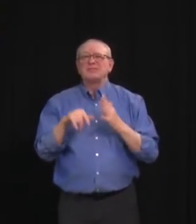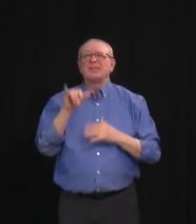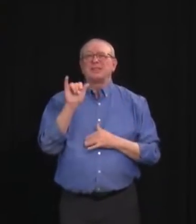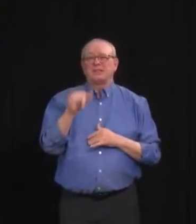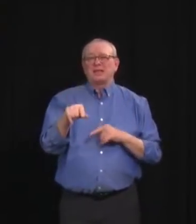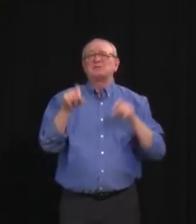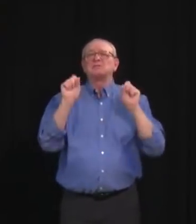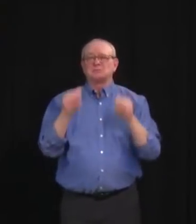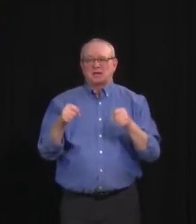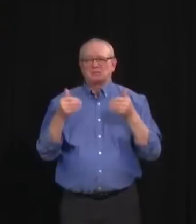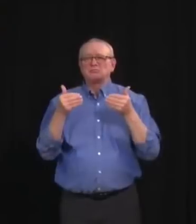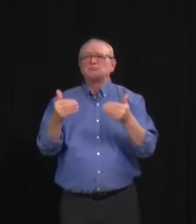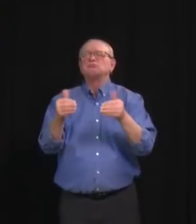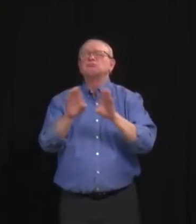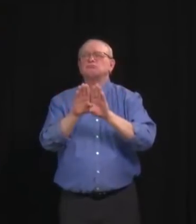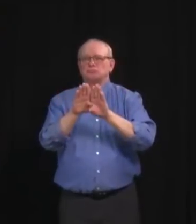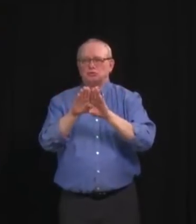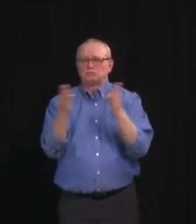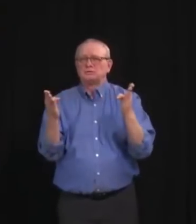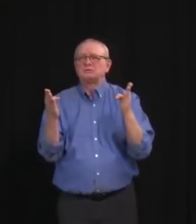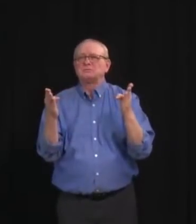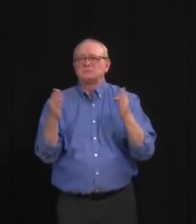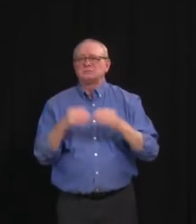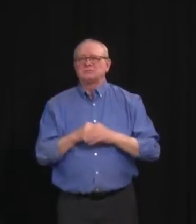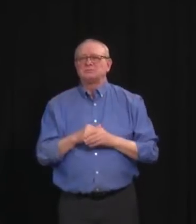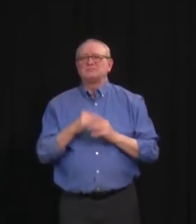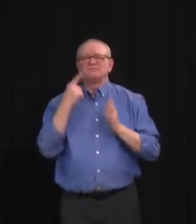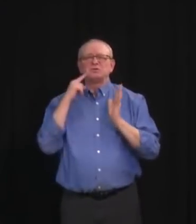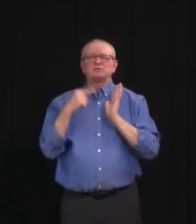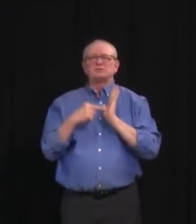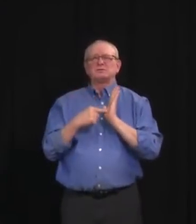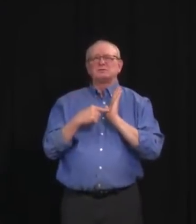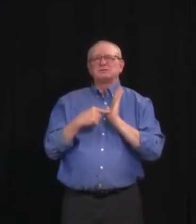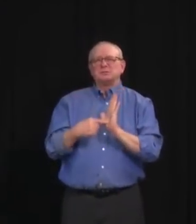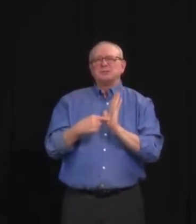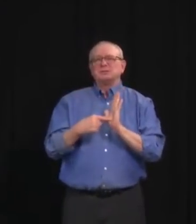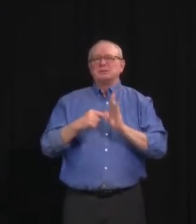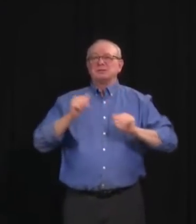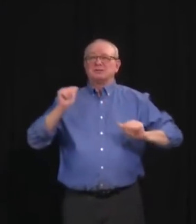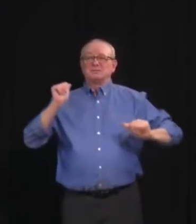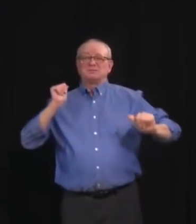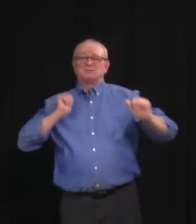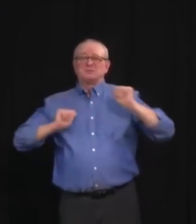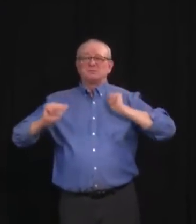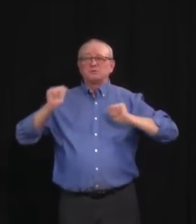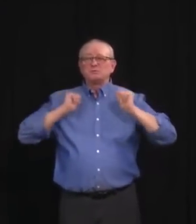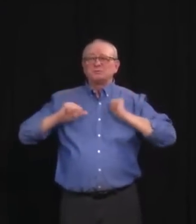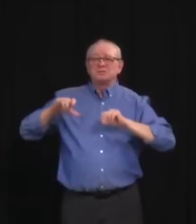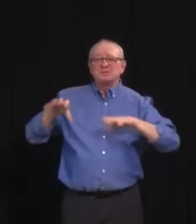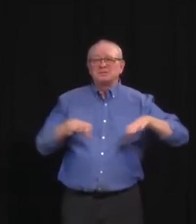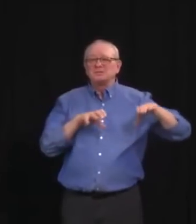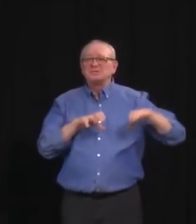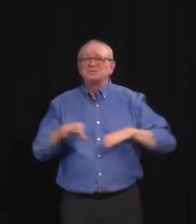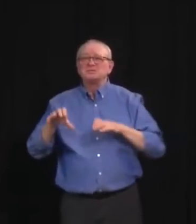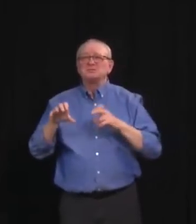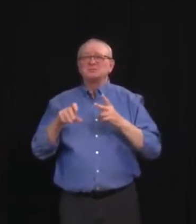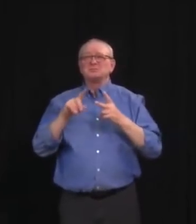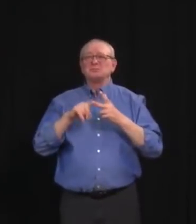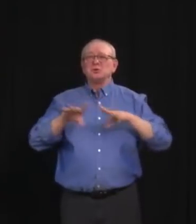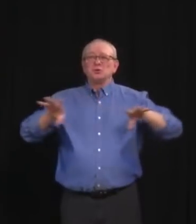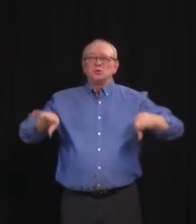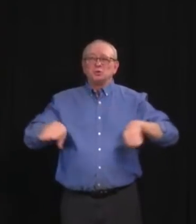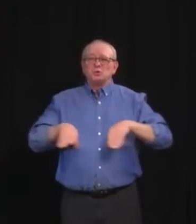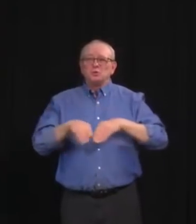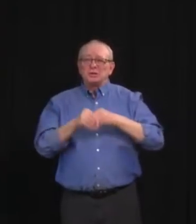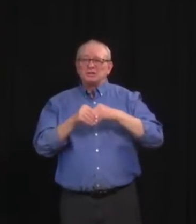includes hosting permitted performance activities, wedding ceremonies with up to 10 people, and funeral services with